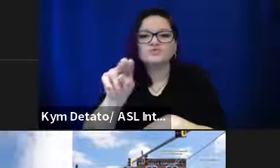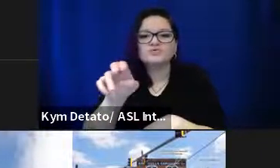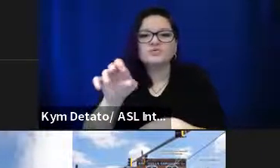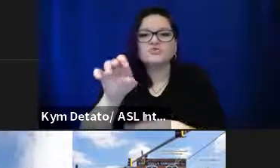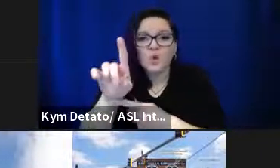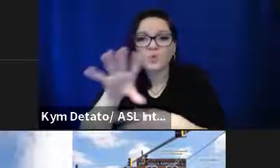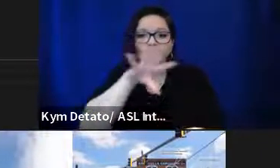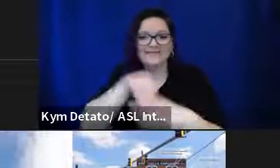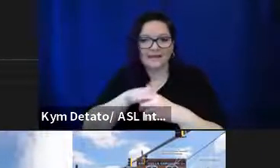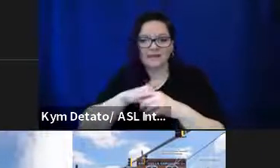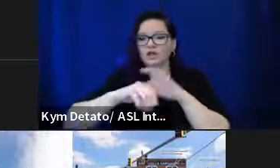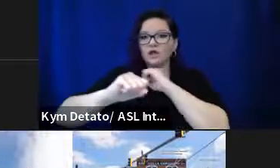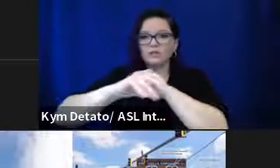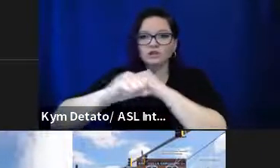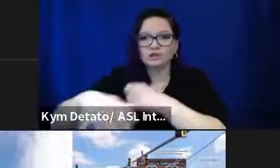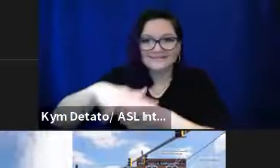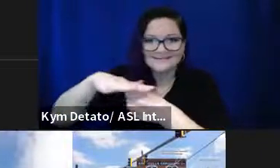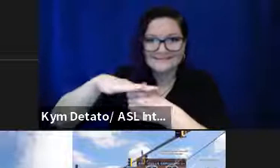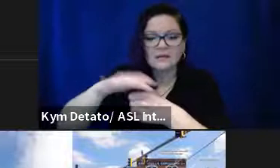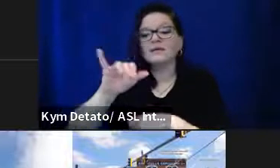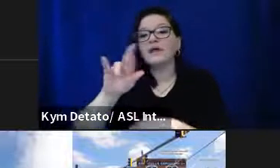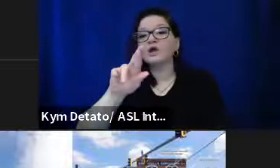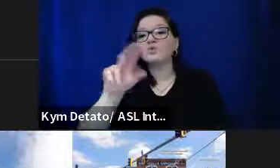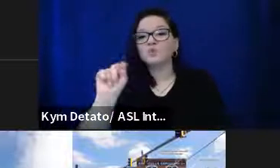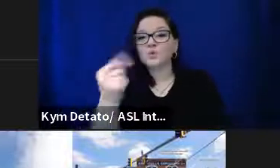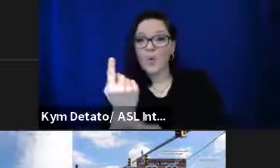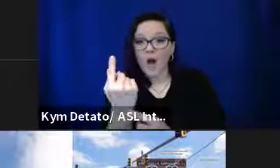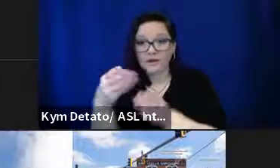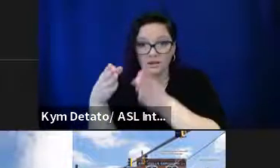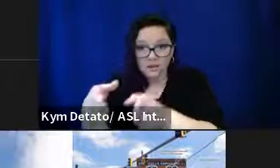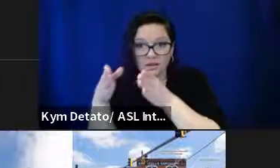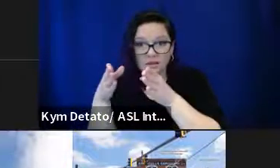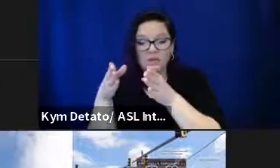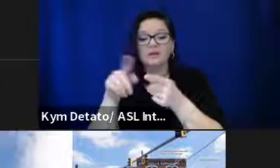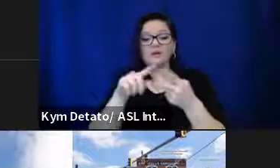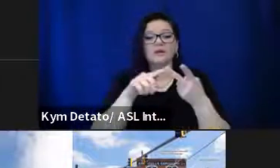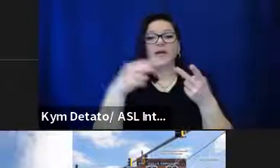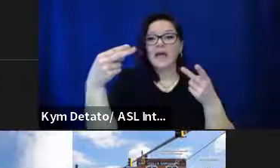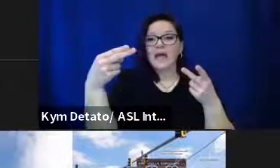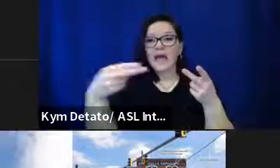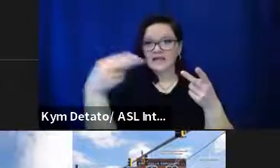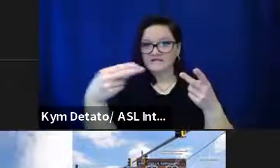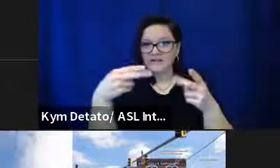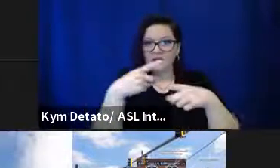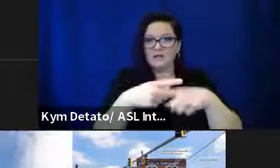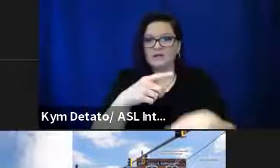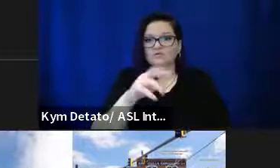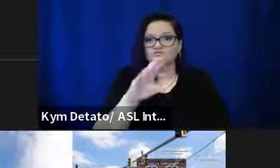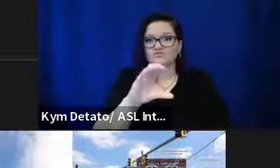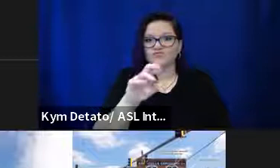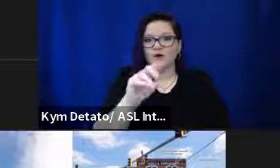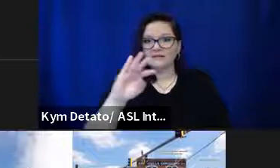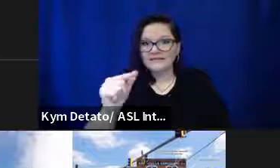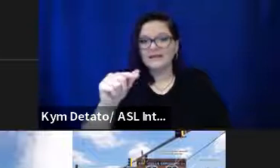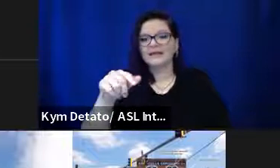commercial districts, and that would be either in the Route 1 corridor, Hyattsville Crossing, which is PG Plaza, University